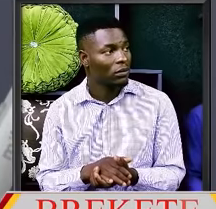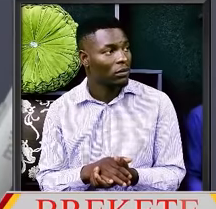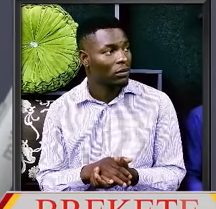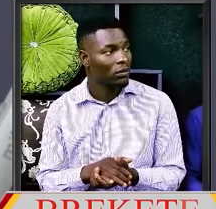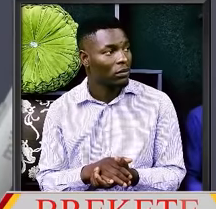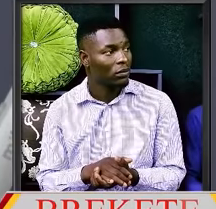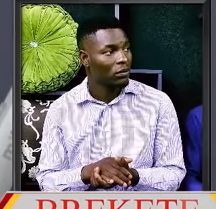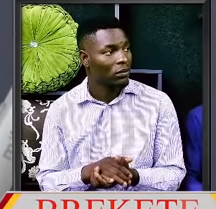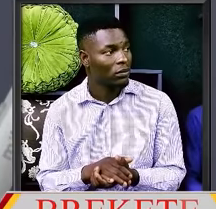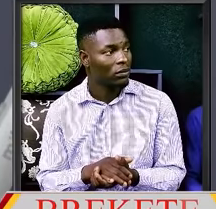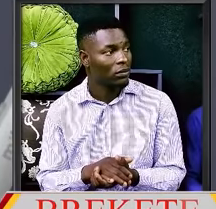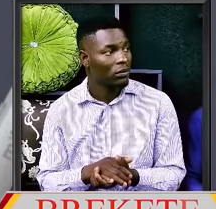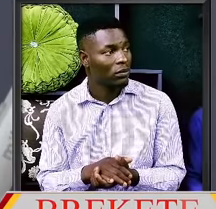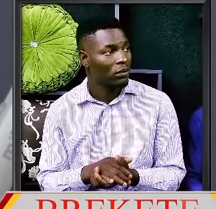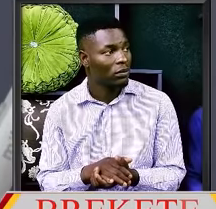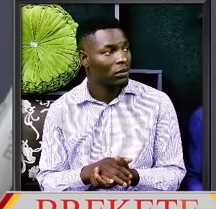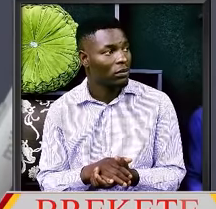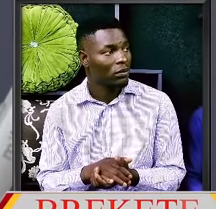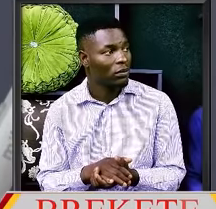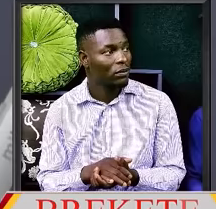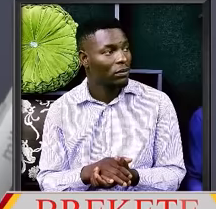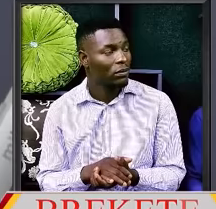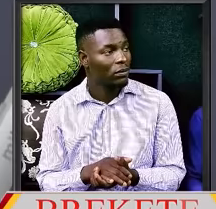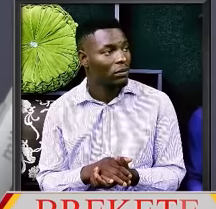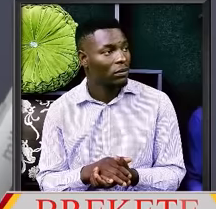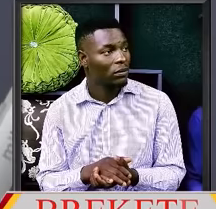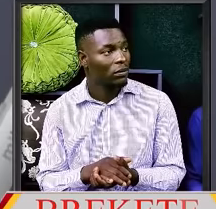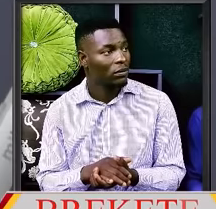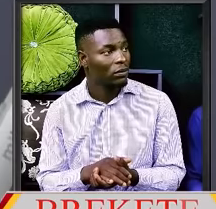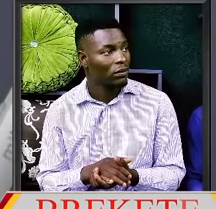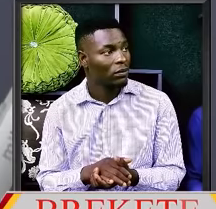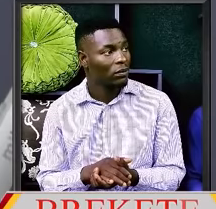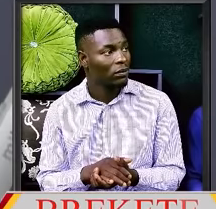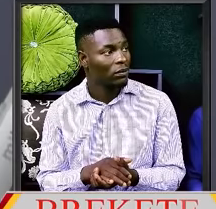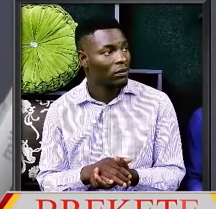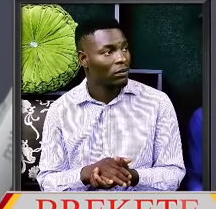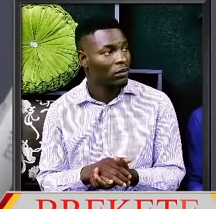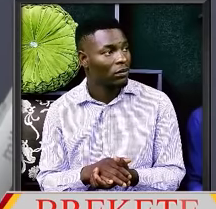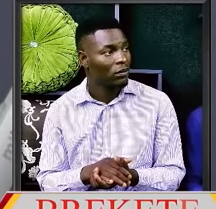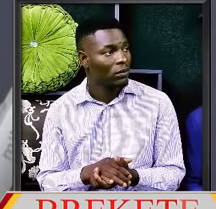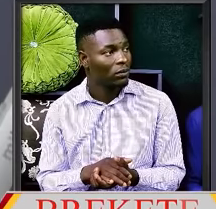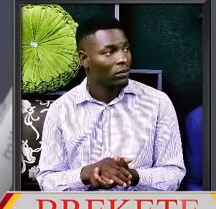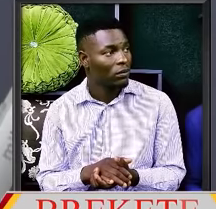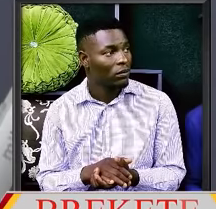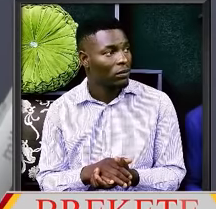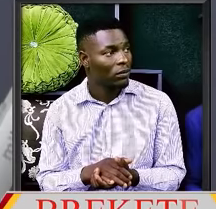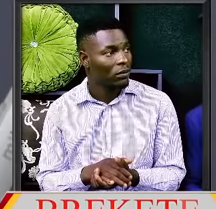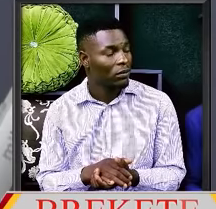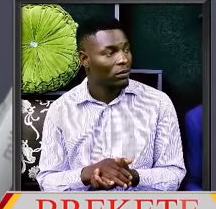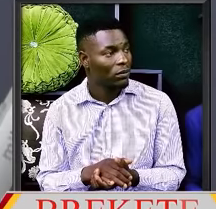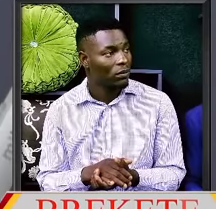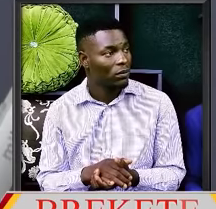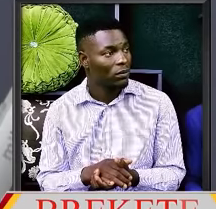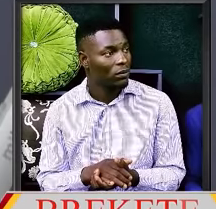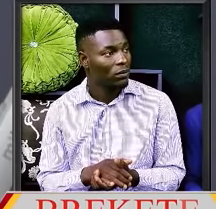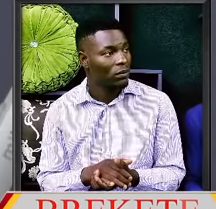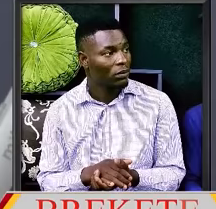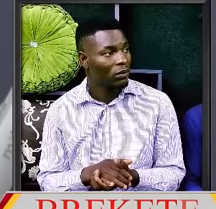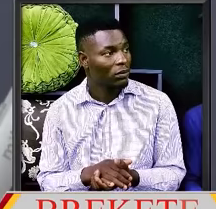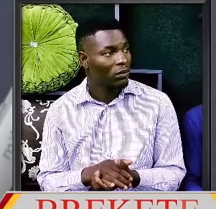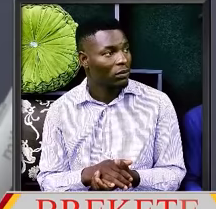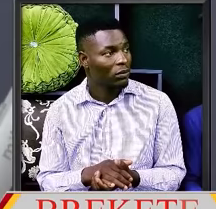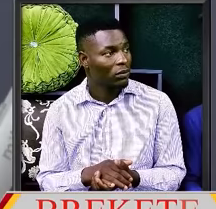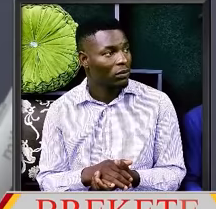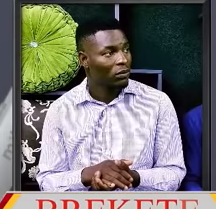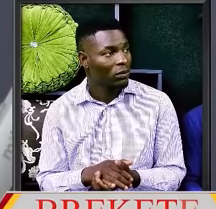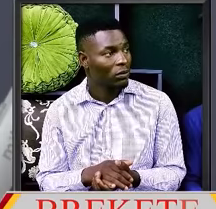home and do the, like, I don't want to call it abuse, probably a job, so